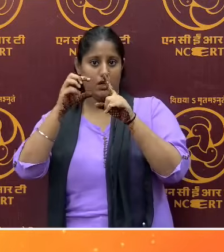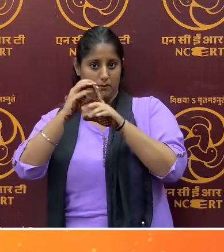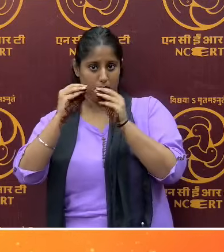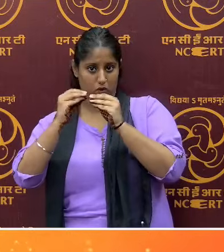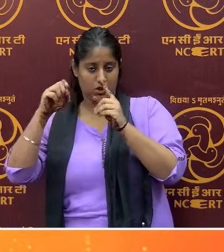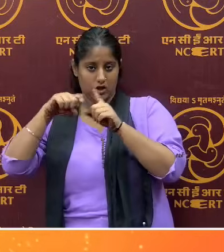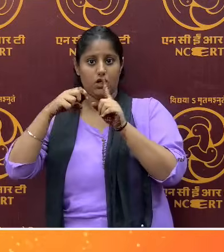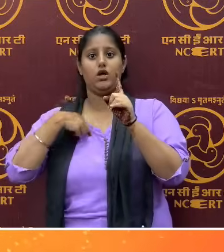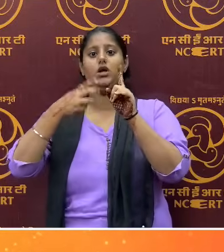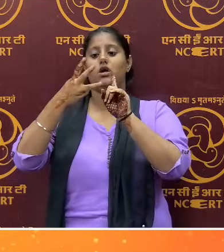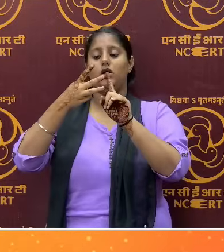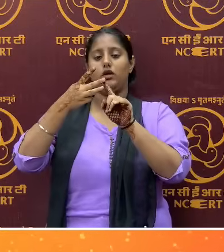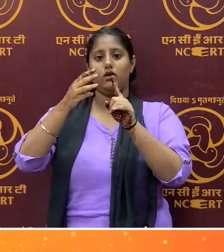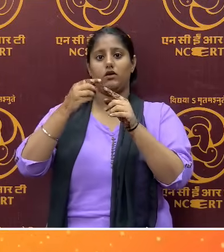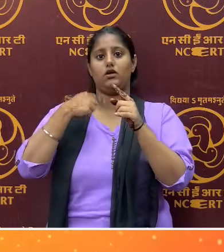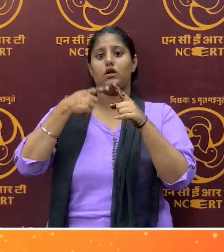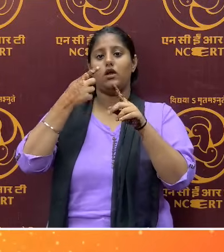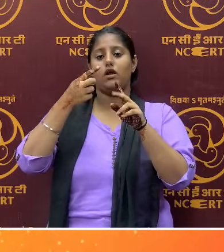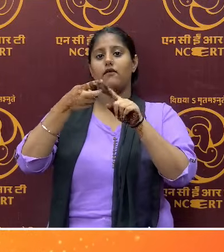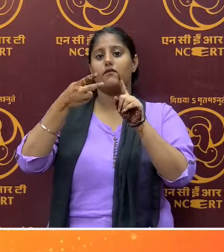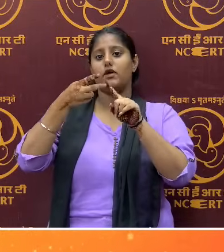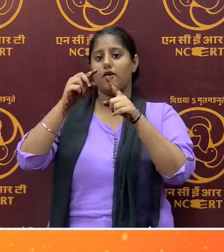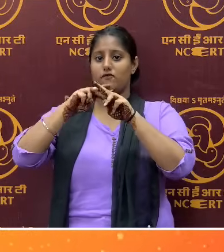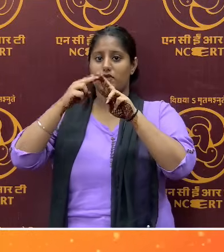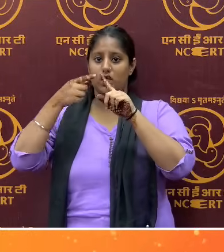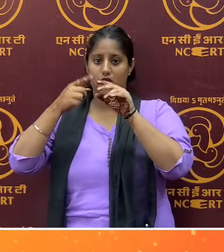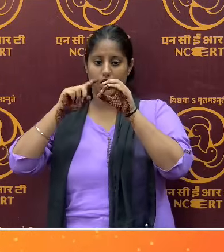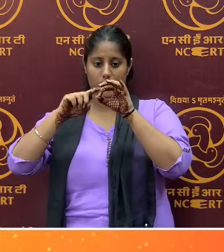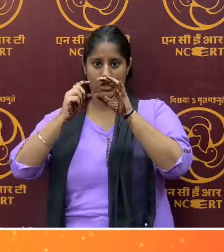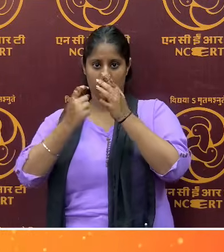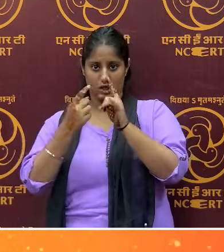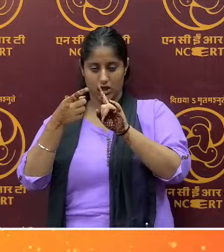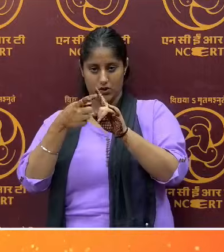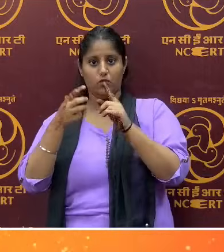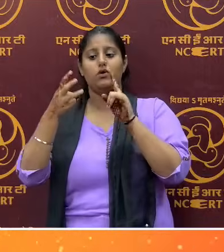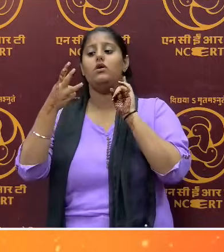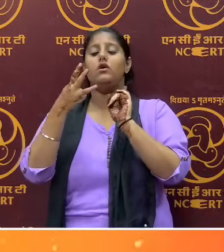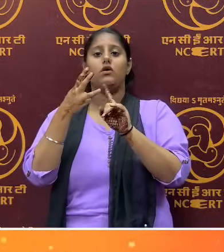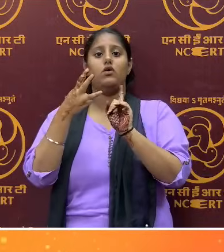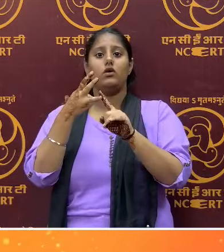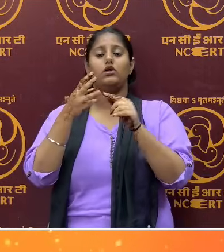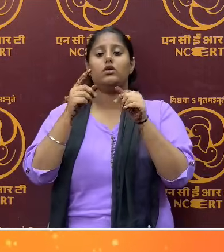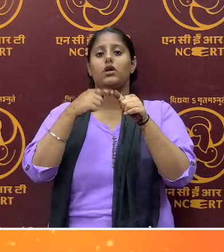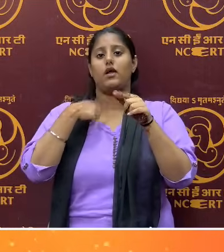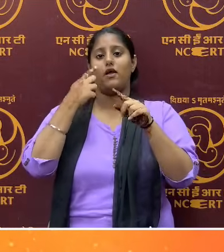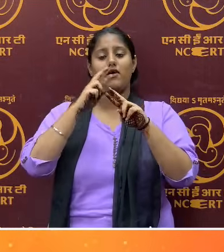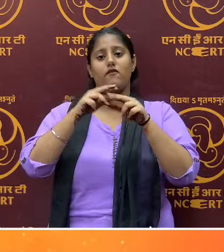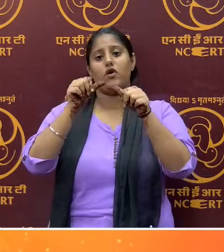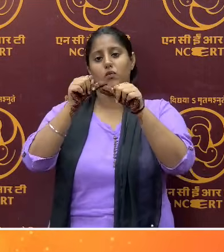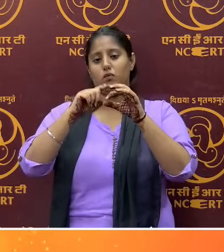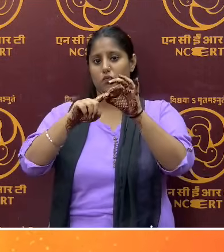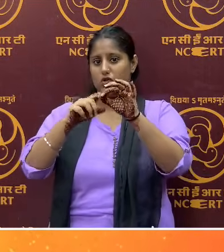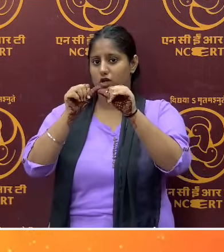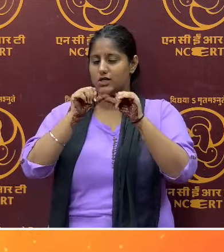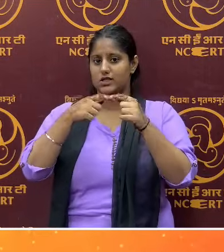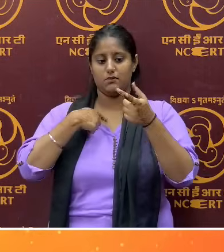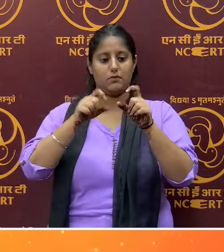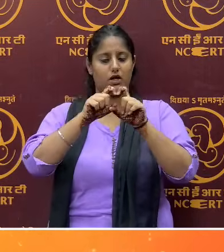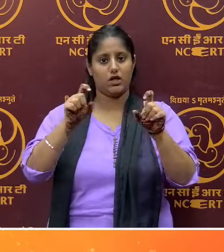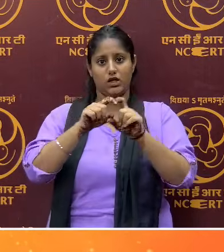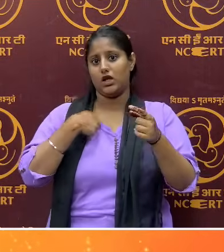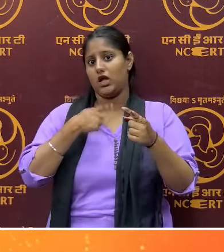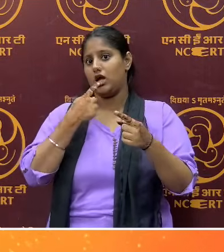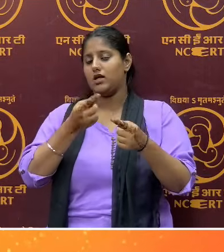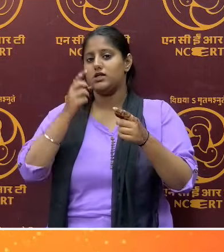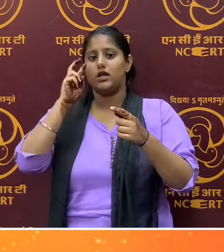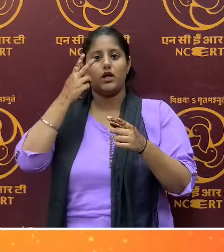with Meri Pehchaan. In the view FAQ, user can see the frequently asked questions and answers. They can clear out their queries over here as